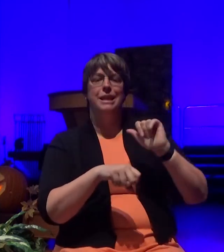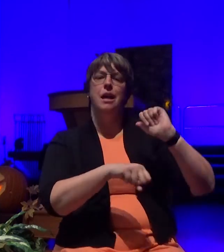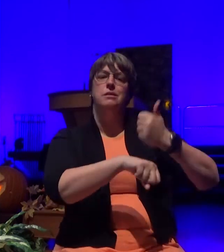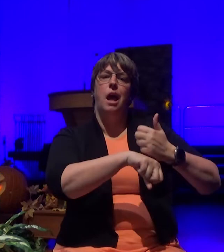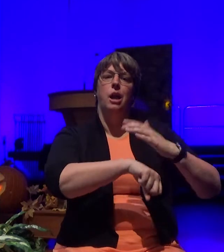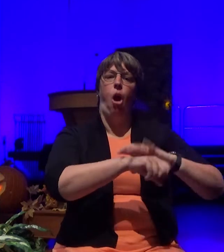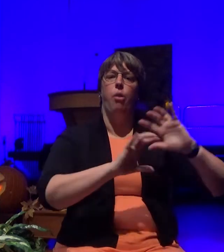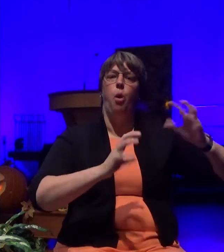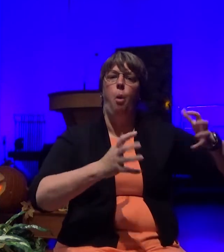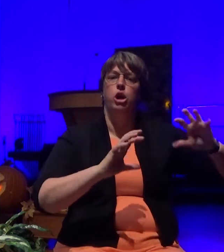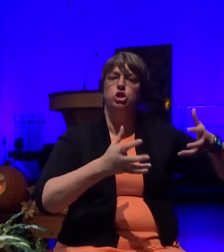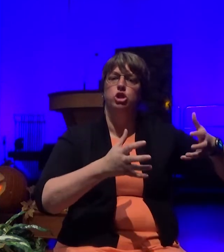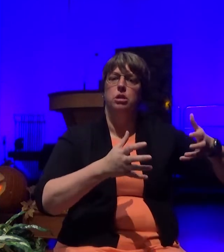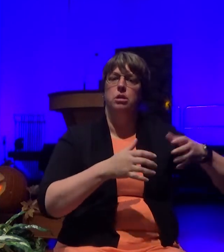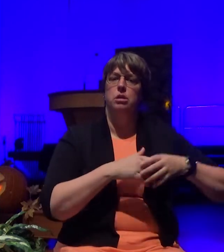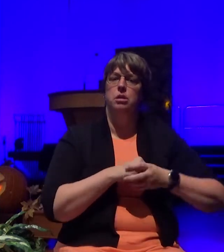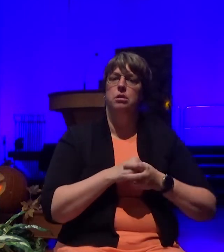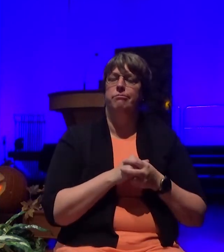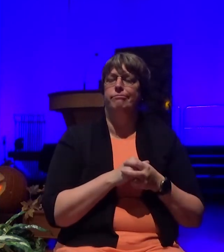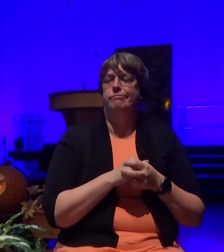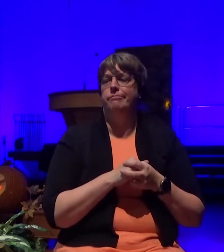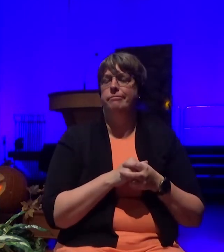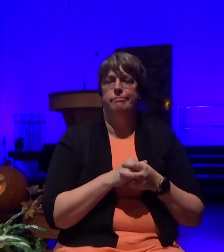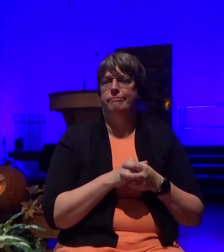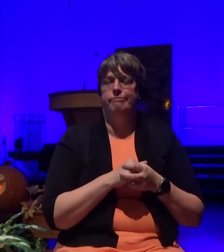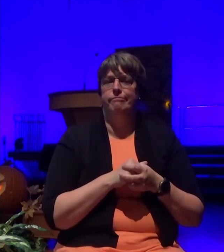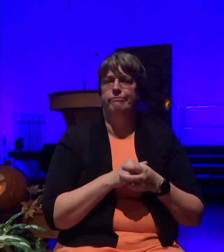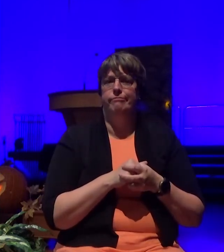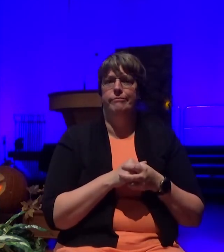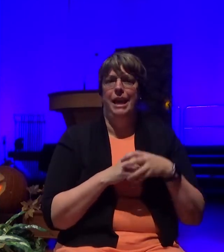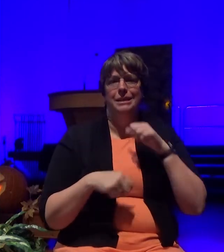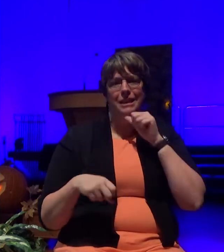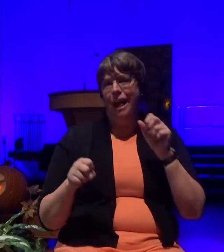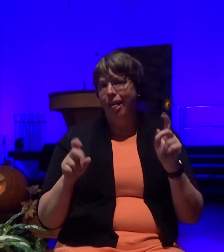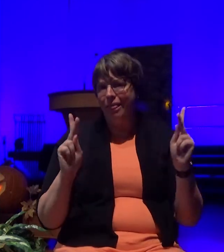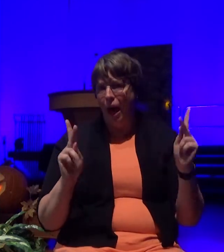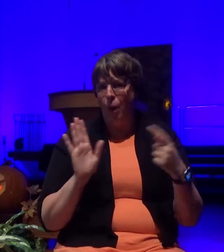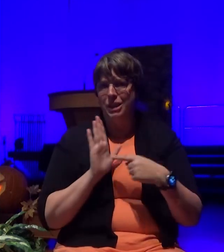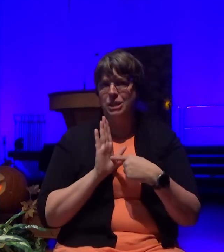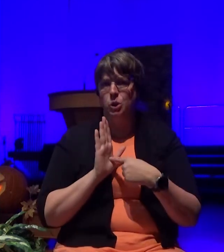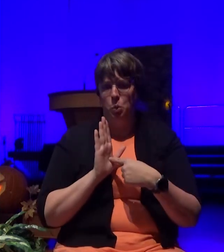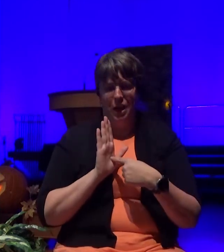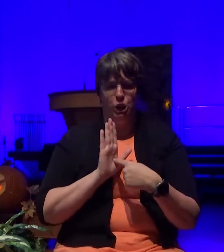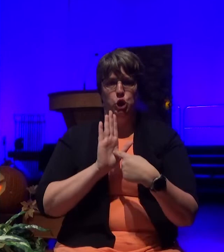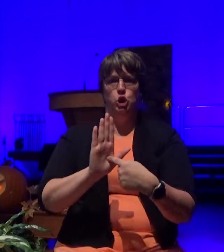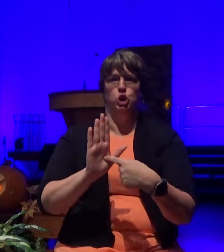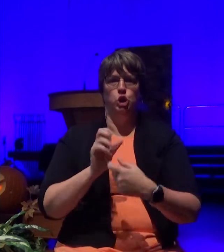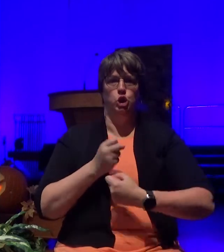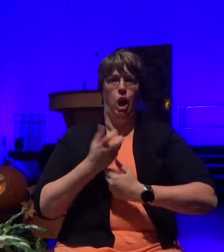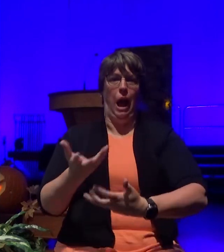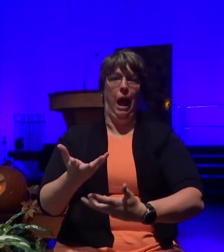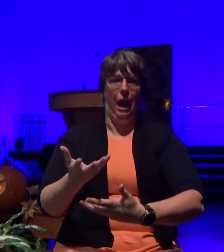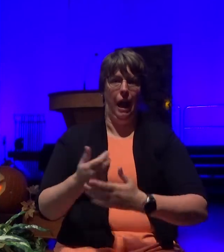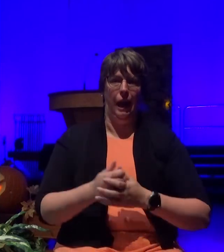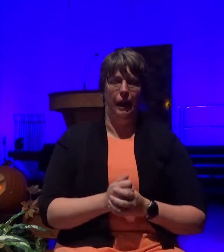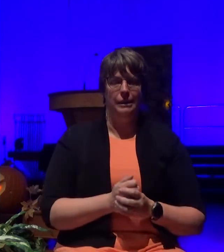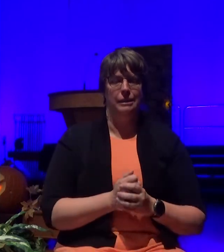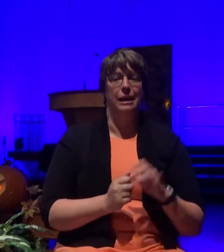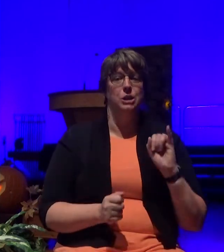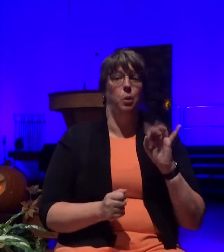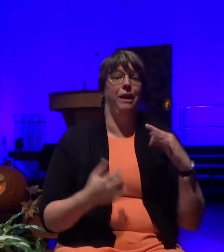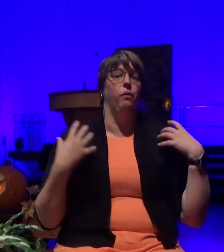It does not allow us to shine. If we can heal from that need to be